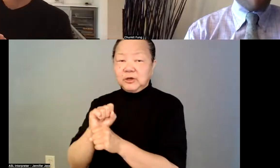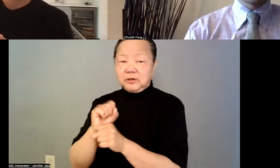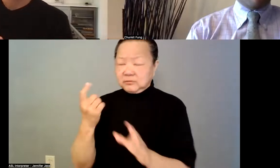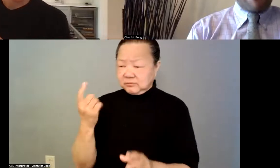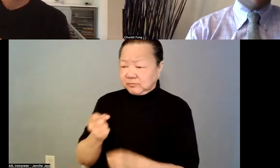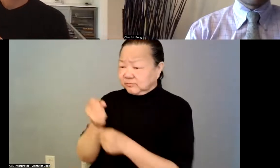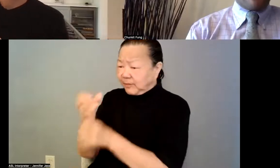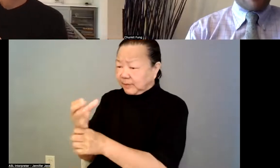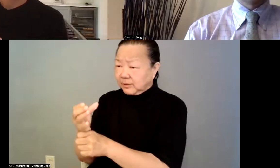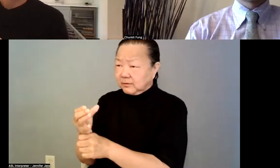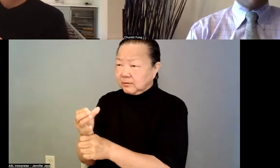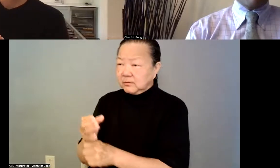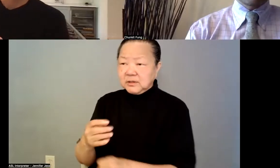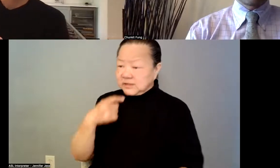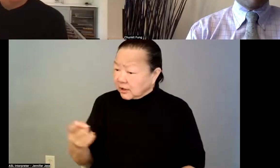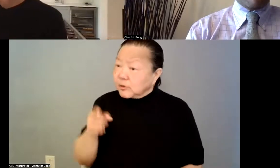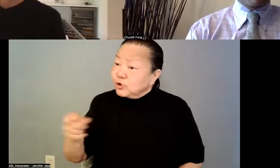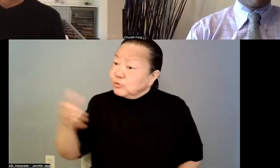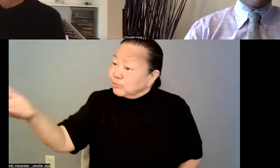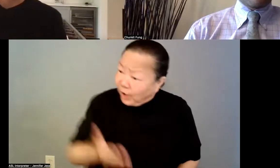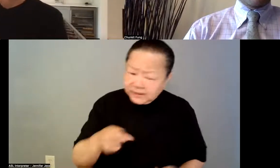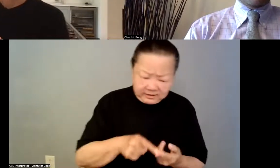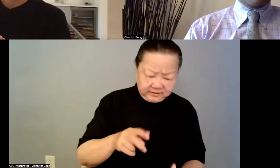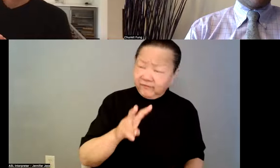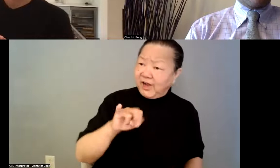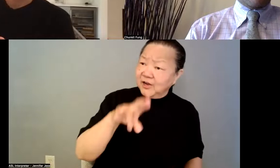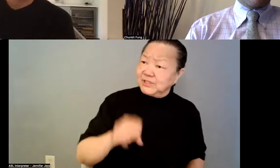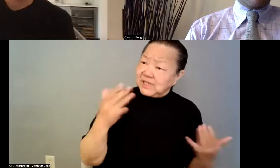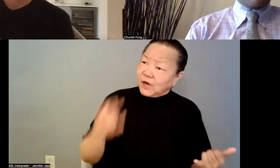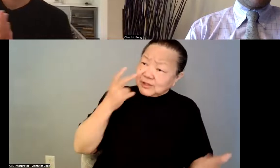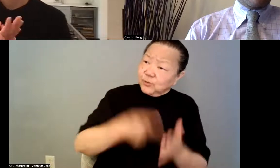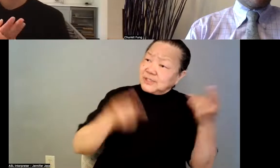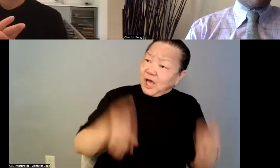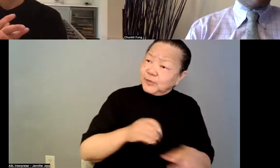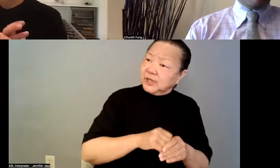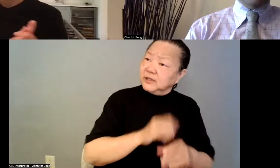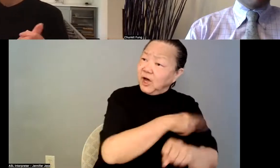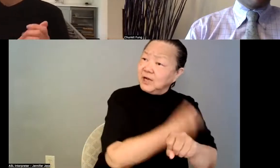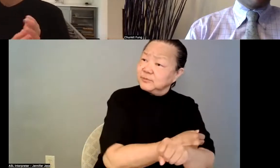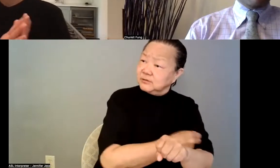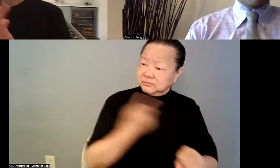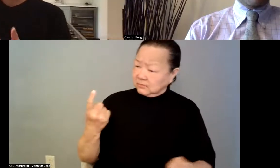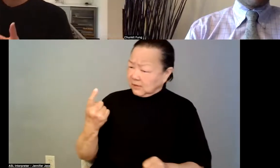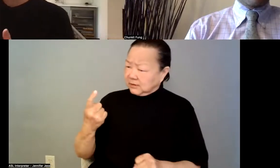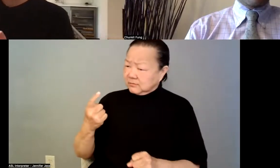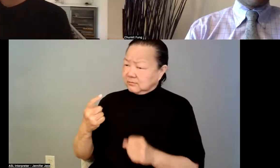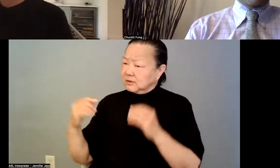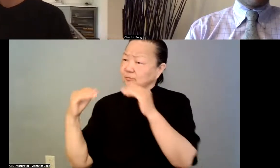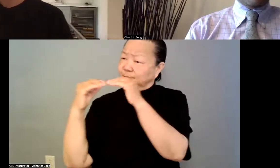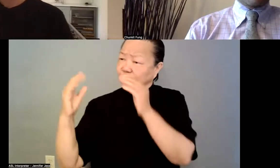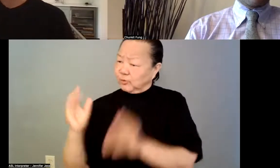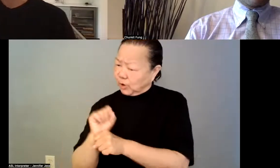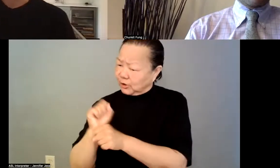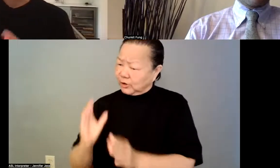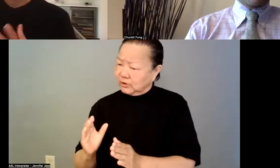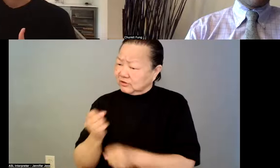were like, you brought this virus in, and now look at what's going on in this hospital, and just had this total meltdown. And that